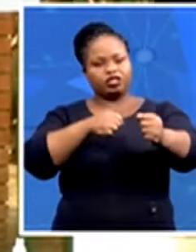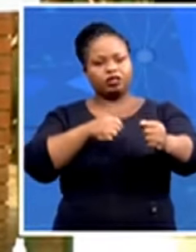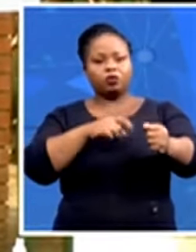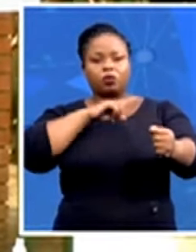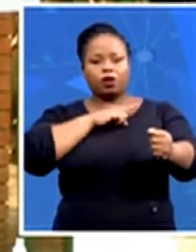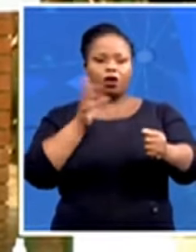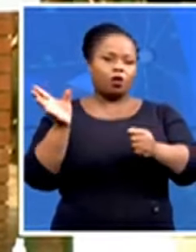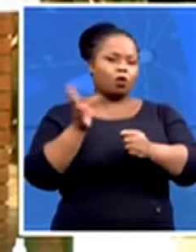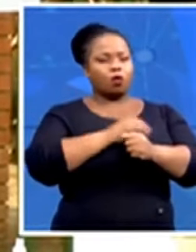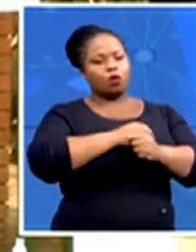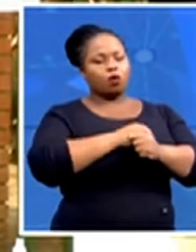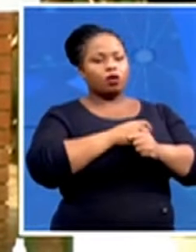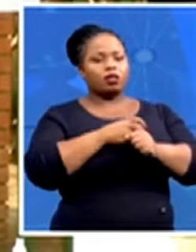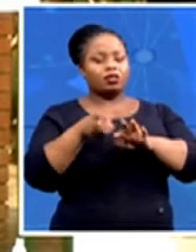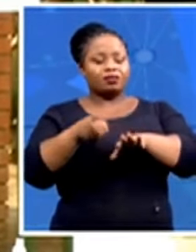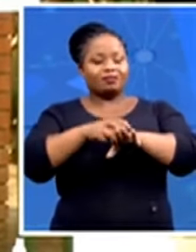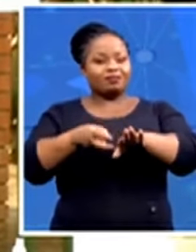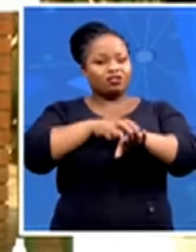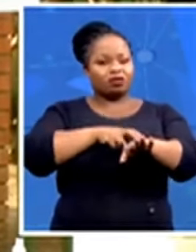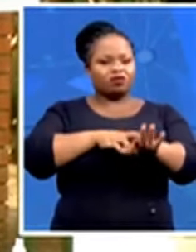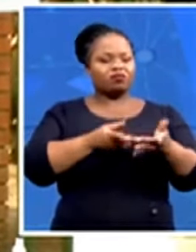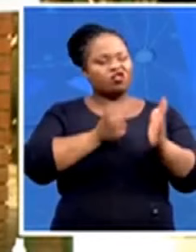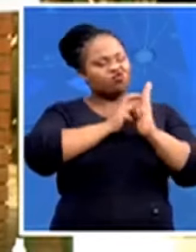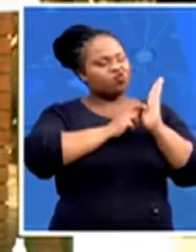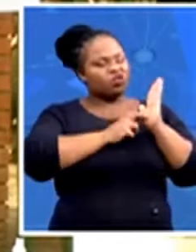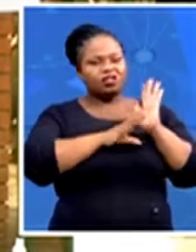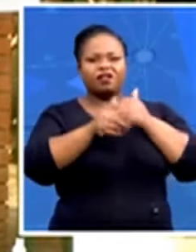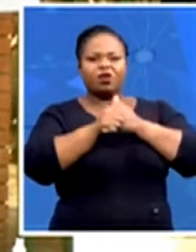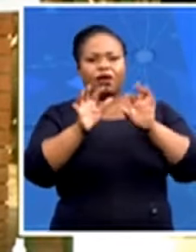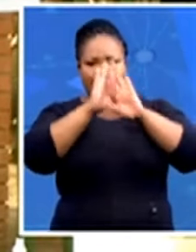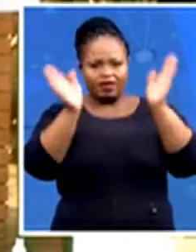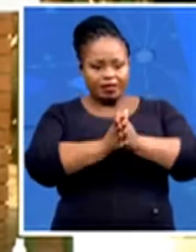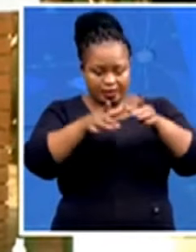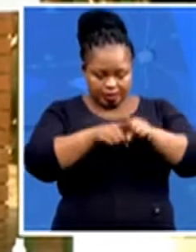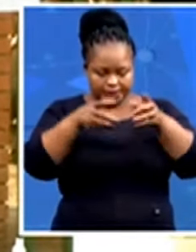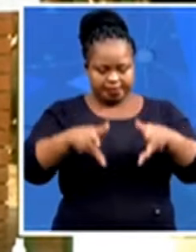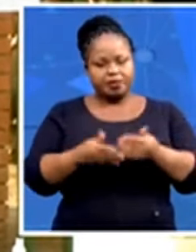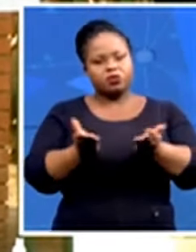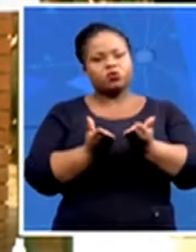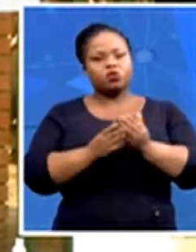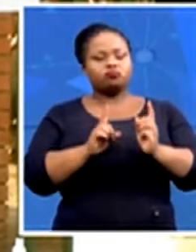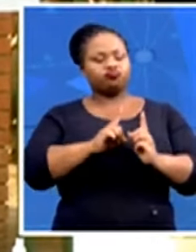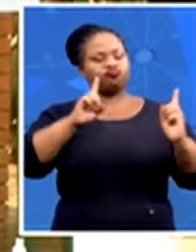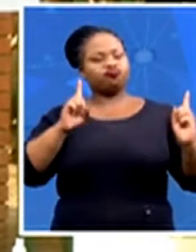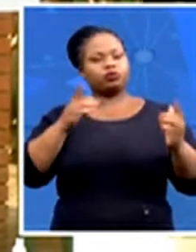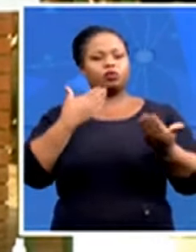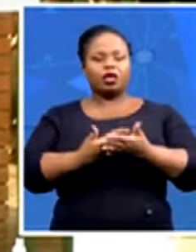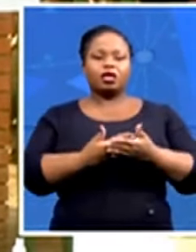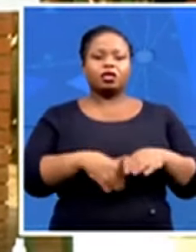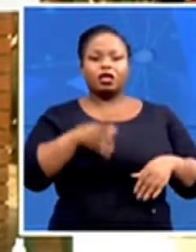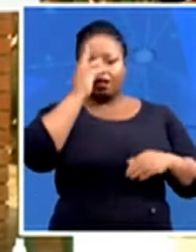religiously followed. So we'll make sure that in our school is adequate social distances, learners are wearing their masks appropriately,